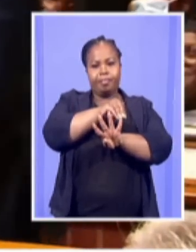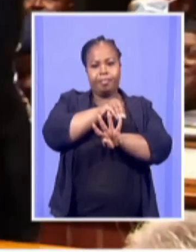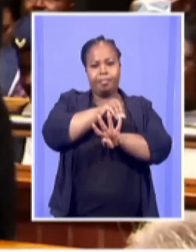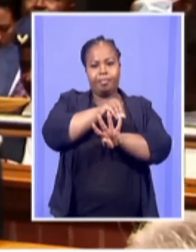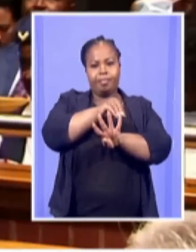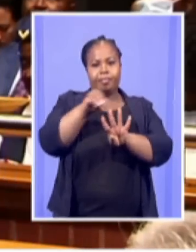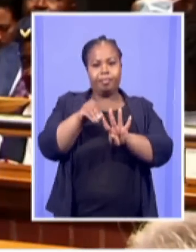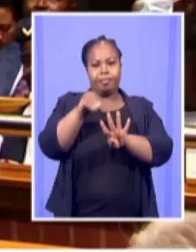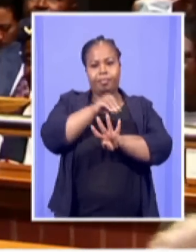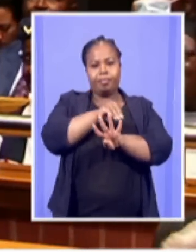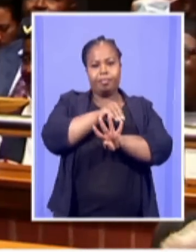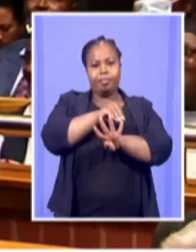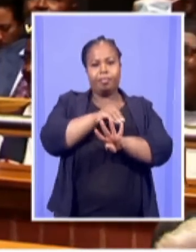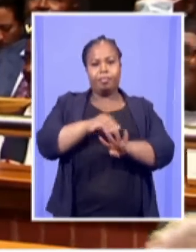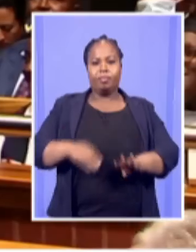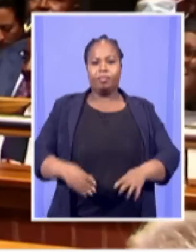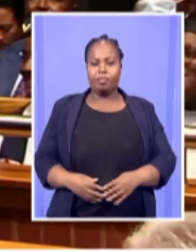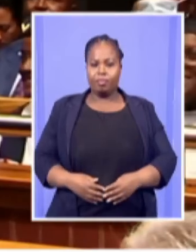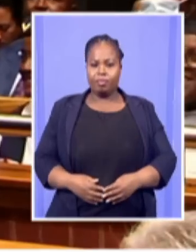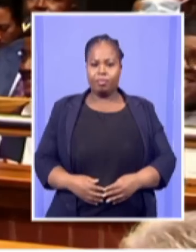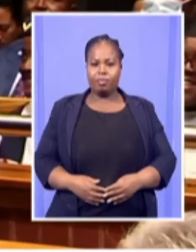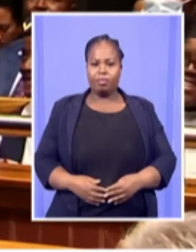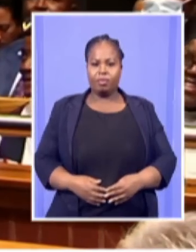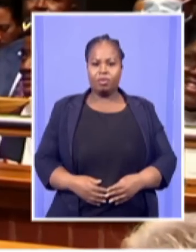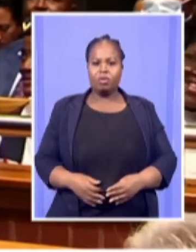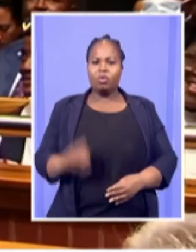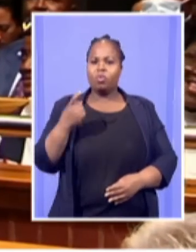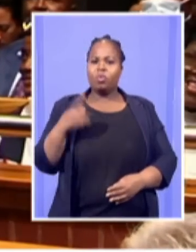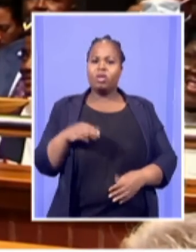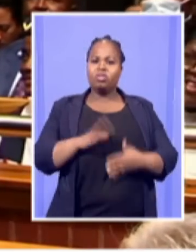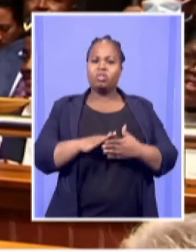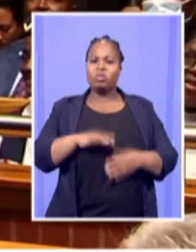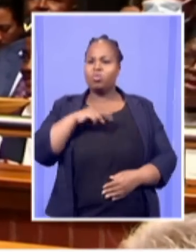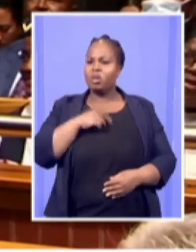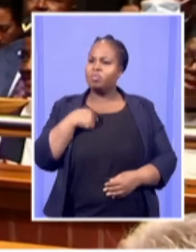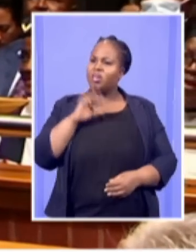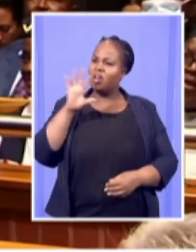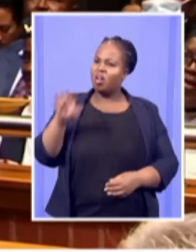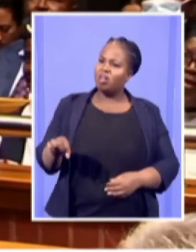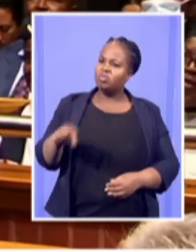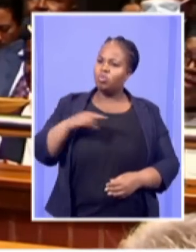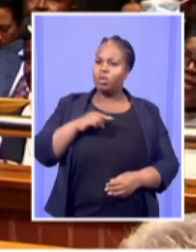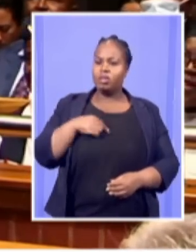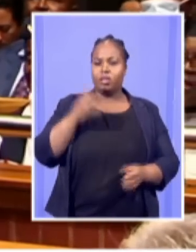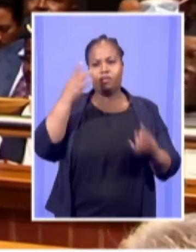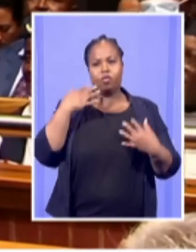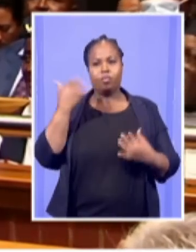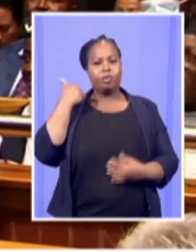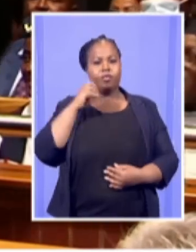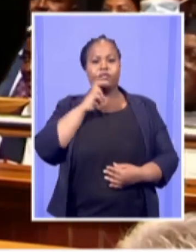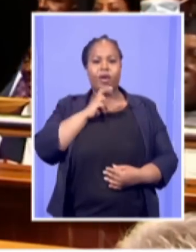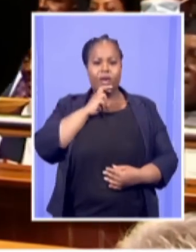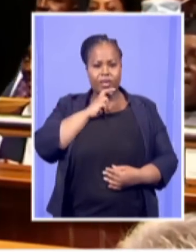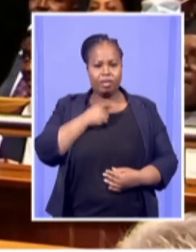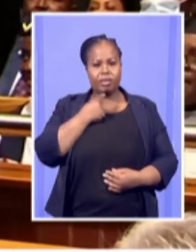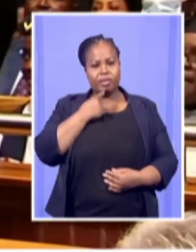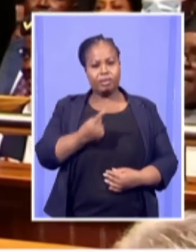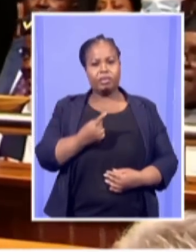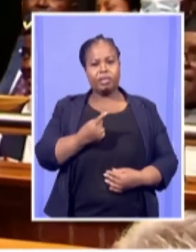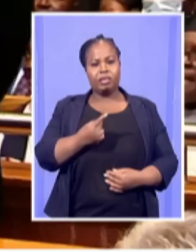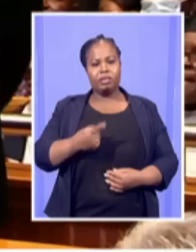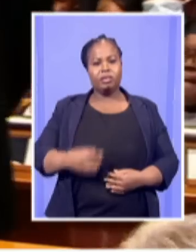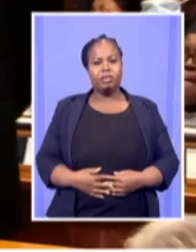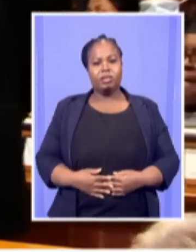correct. Oh. And the only reason why I asked is because my learned friends informed me on Friday that, and put it in